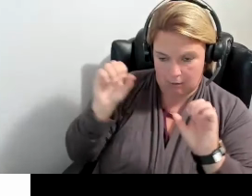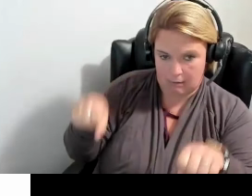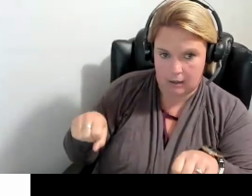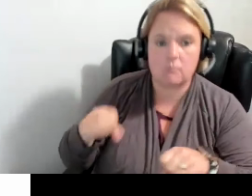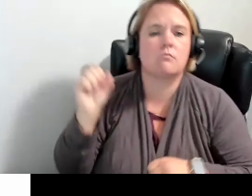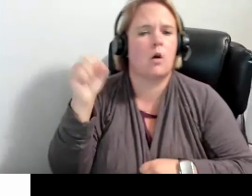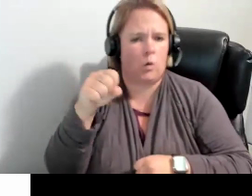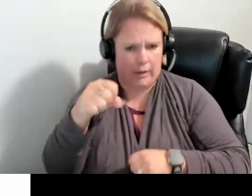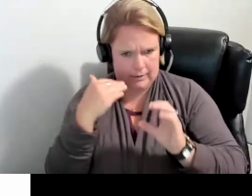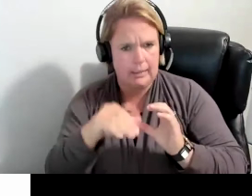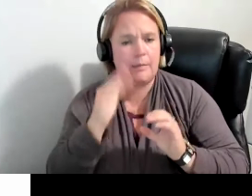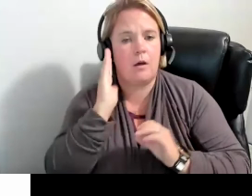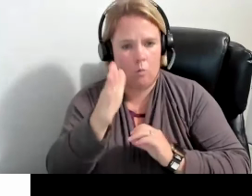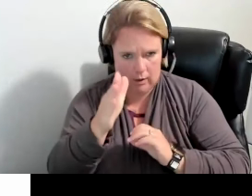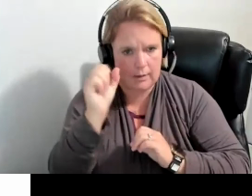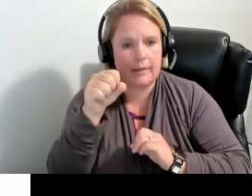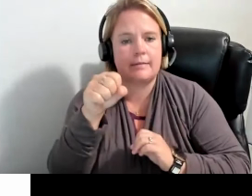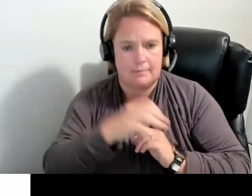sending it out. Yeah, thank you.